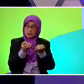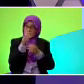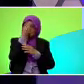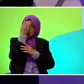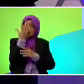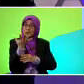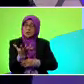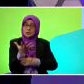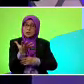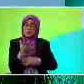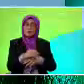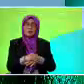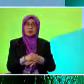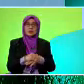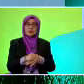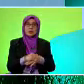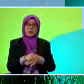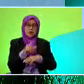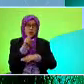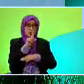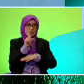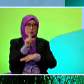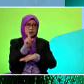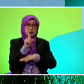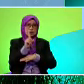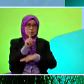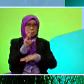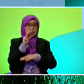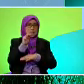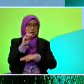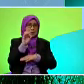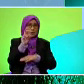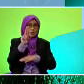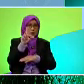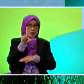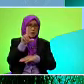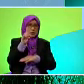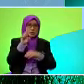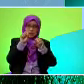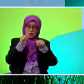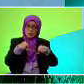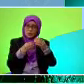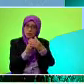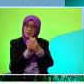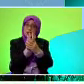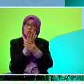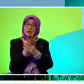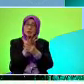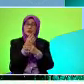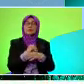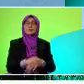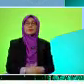Where moles can grow on food, on wall ceilings, on wood, clothes. Okay, like we have mentioned just now. All right.